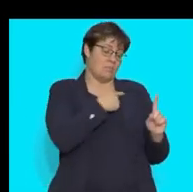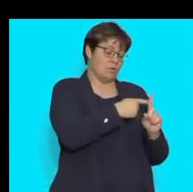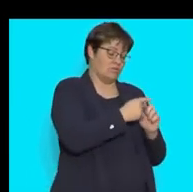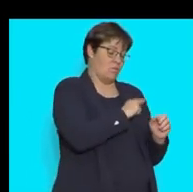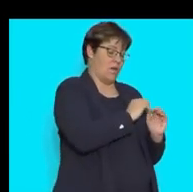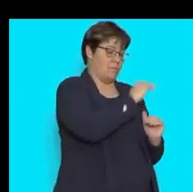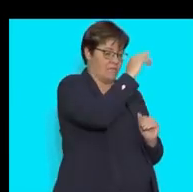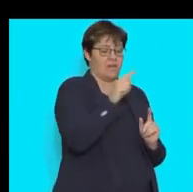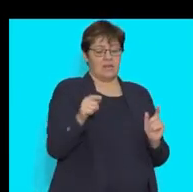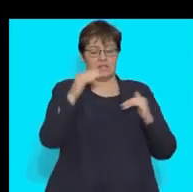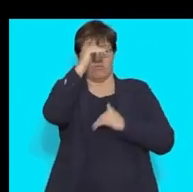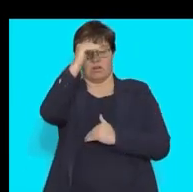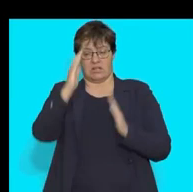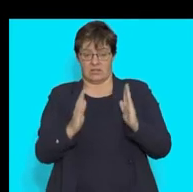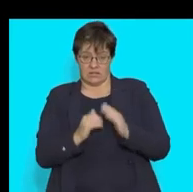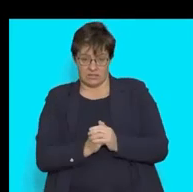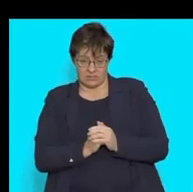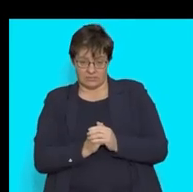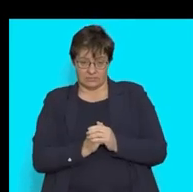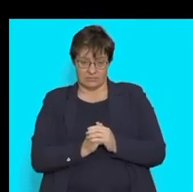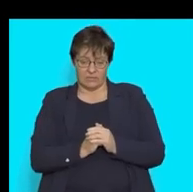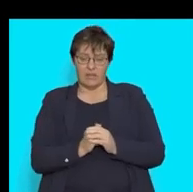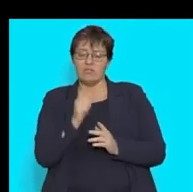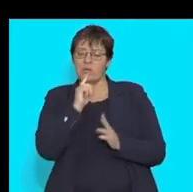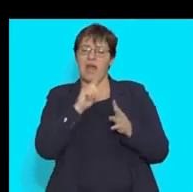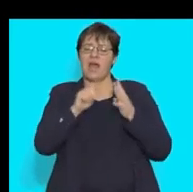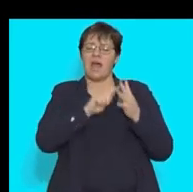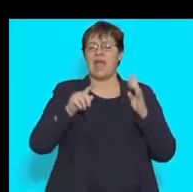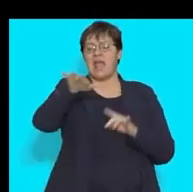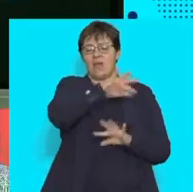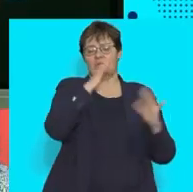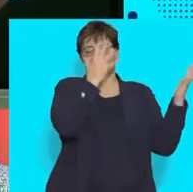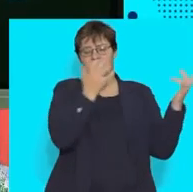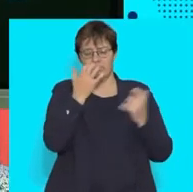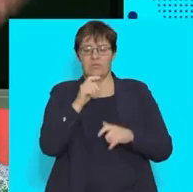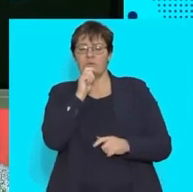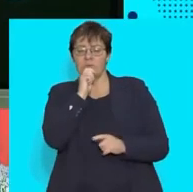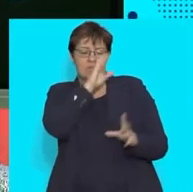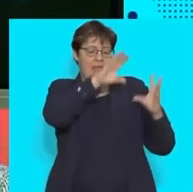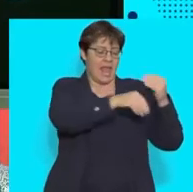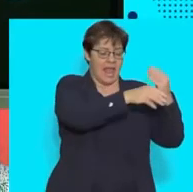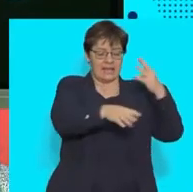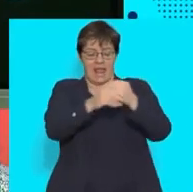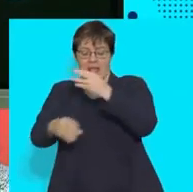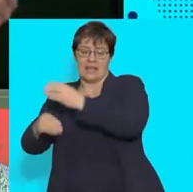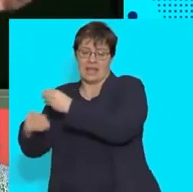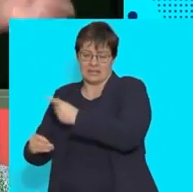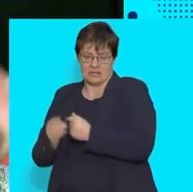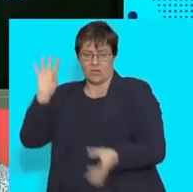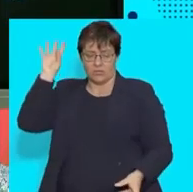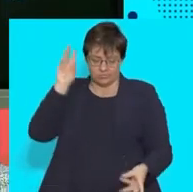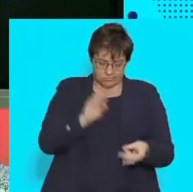This is positive and this is a rectangle. And so you can work out the different areas using adding those together to get